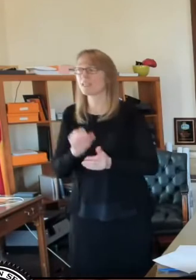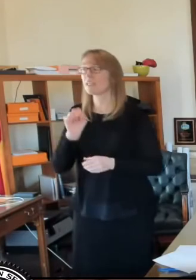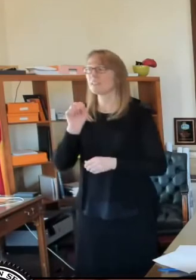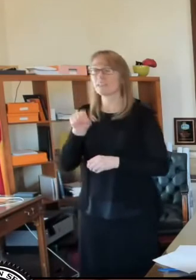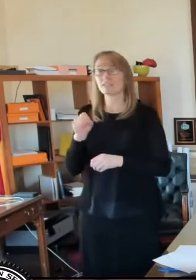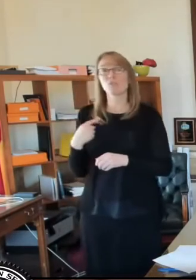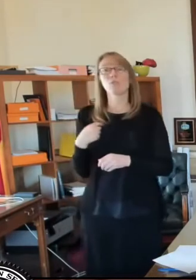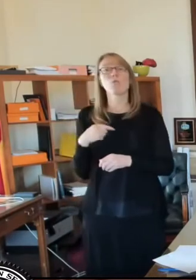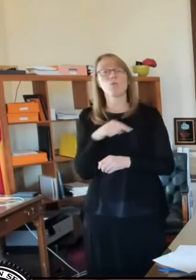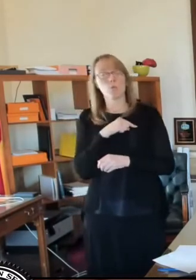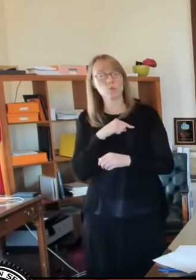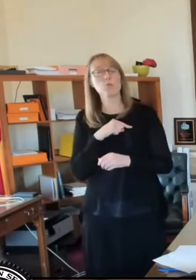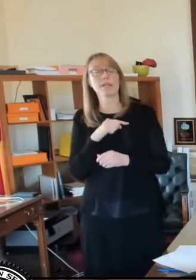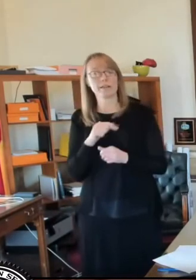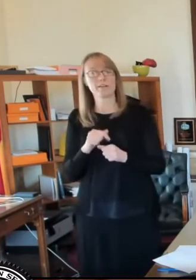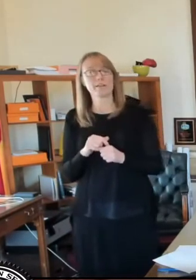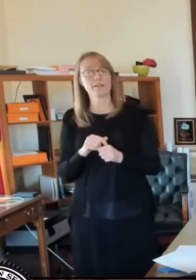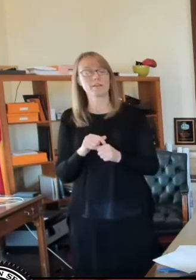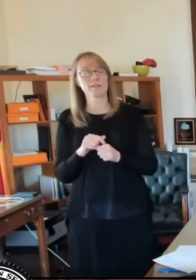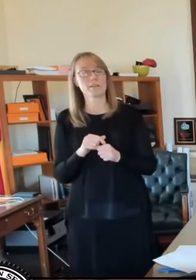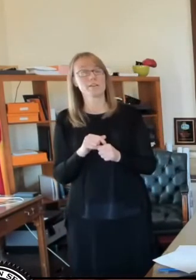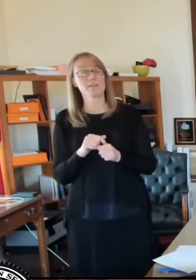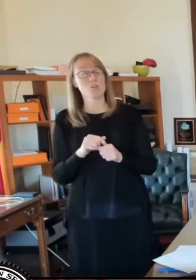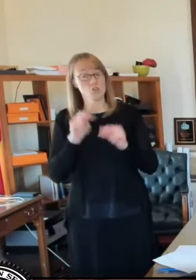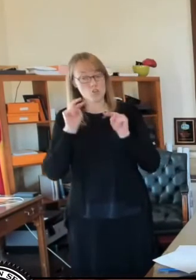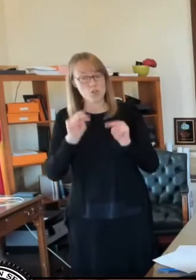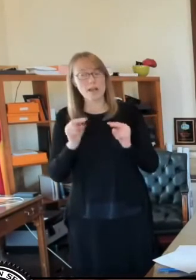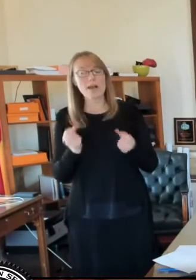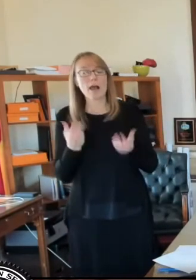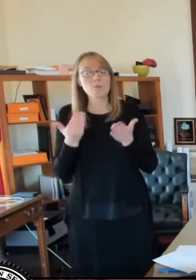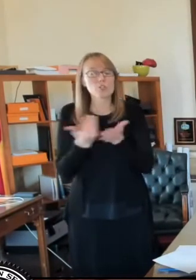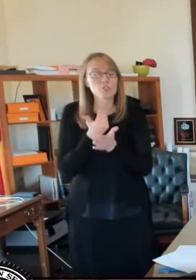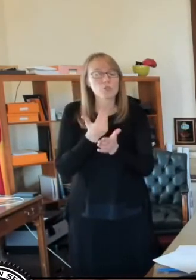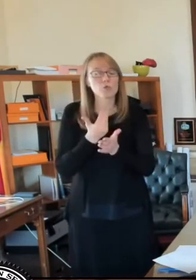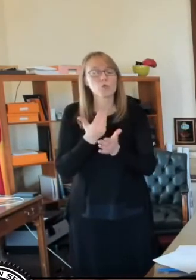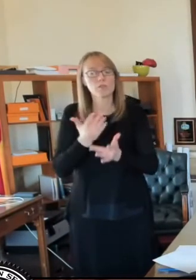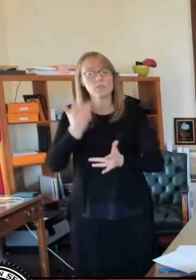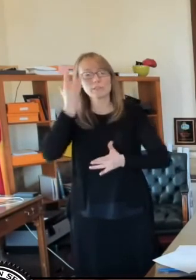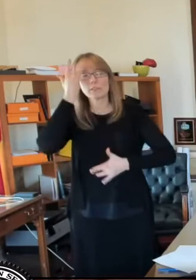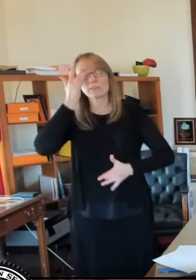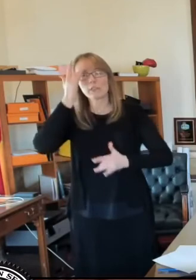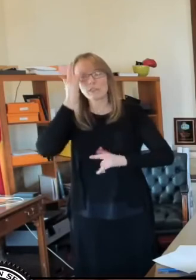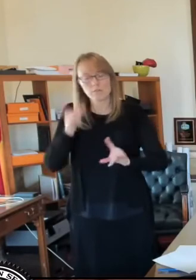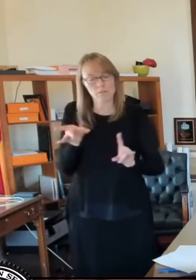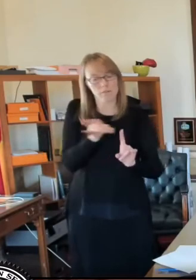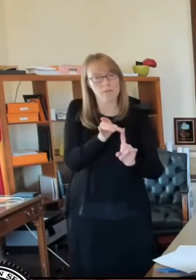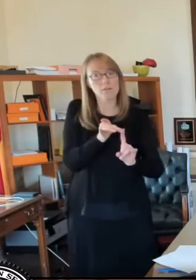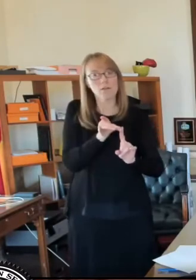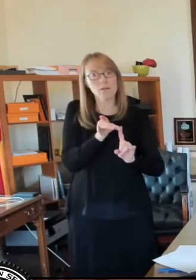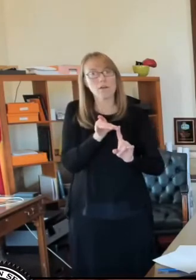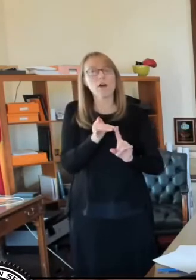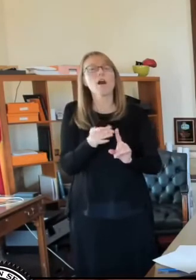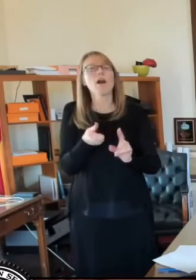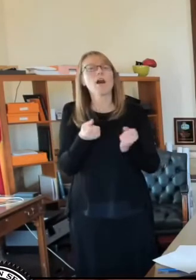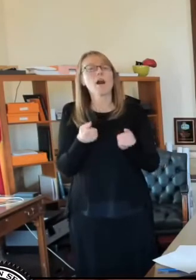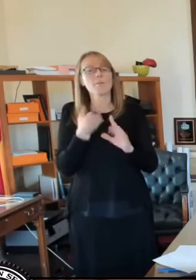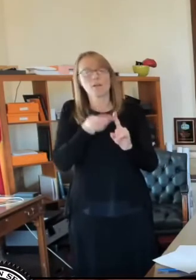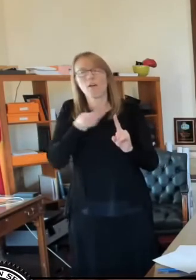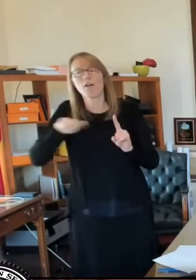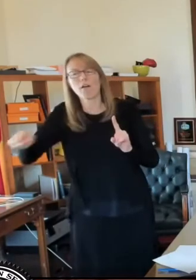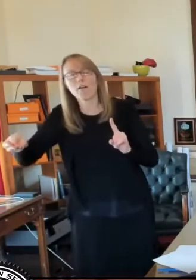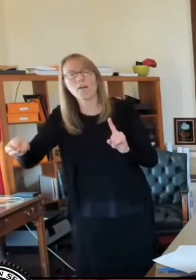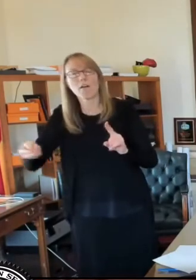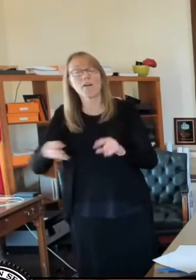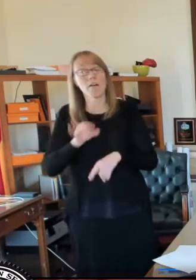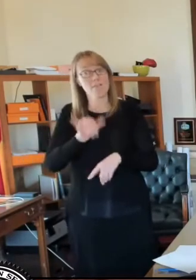is how many new cases are we having? And is that number of new cases going up, staying the same,